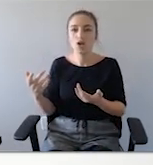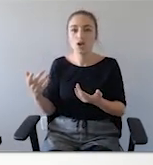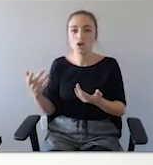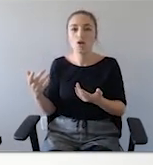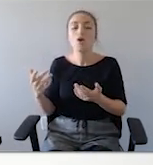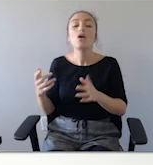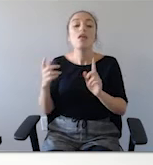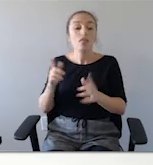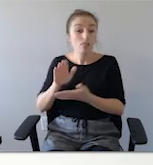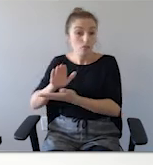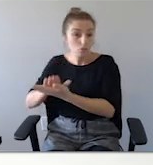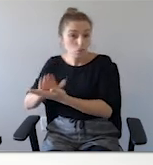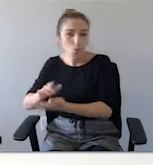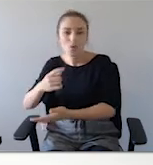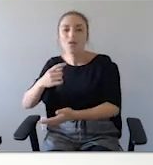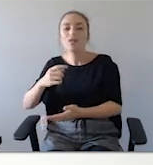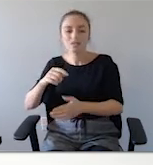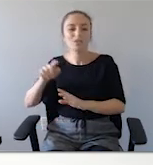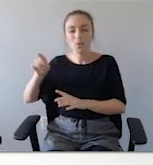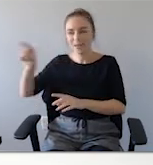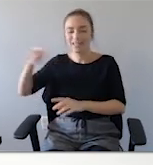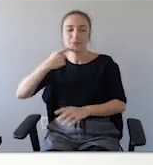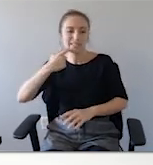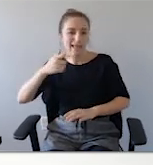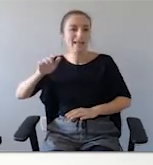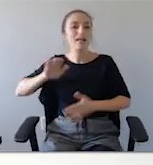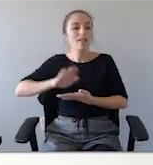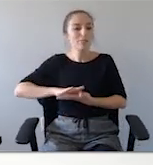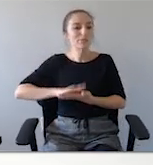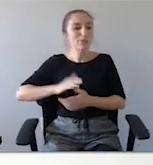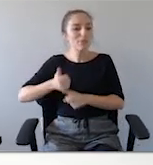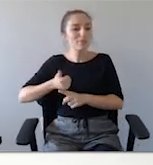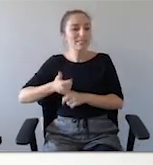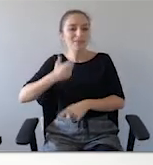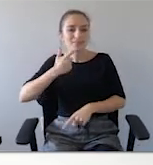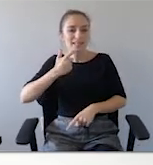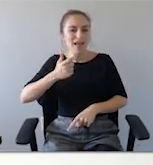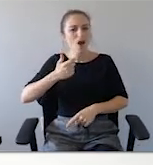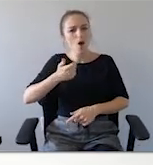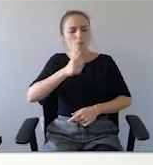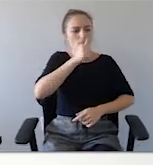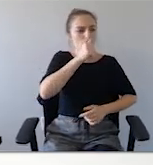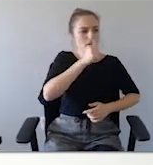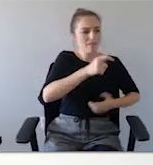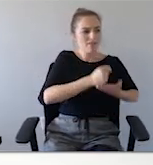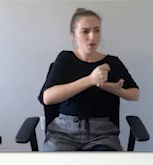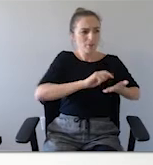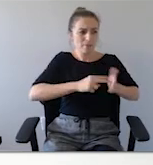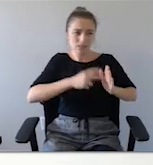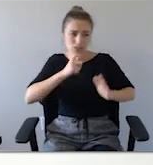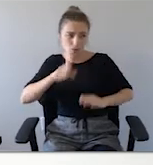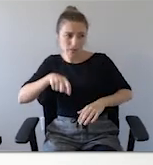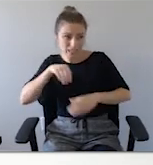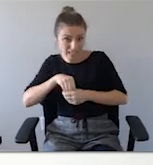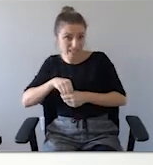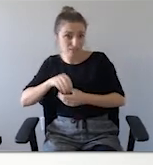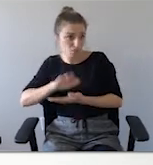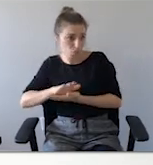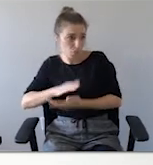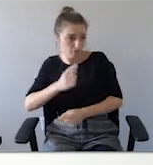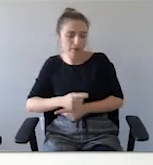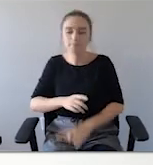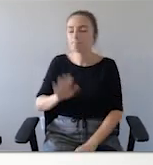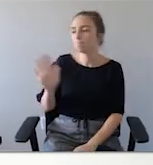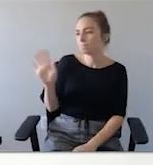other thing, in your parent input section, all of your IEPs have a parent input section, all of them. So if you